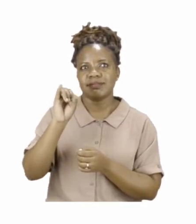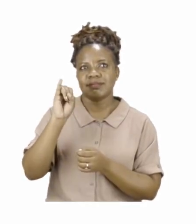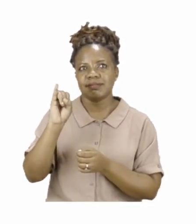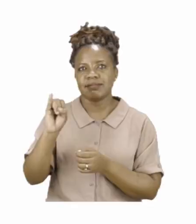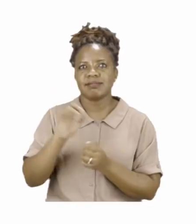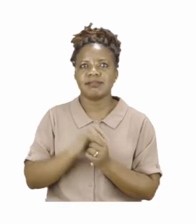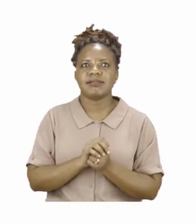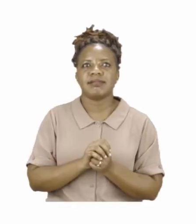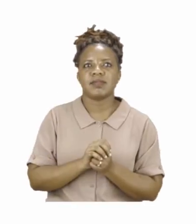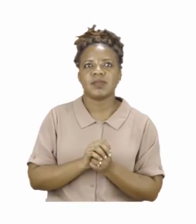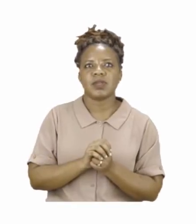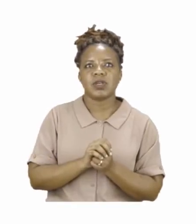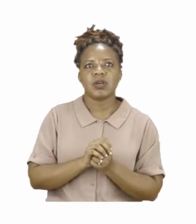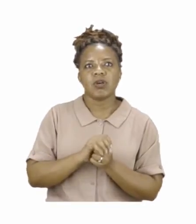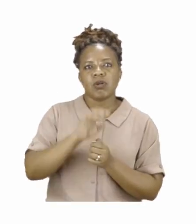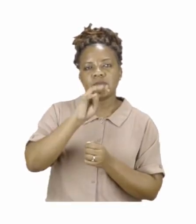motorbike,